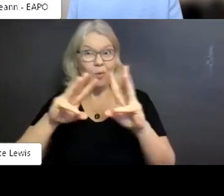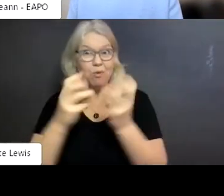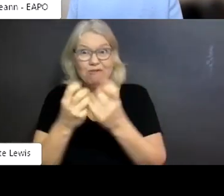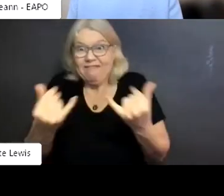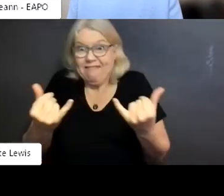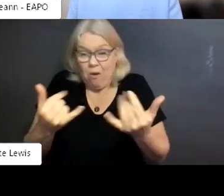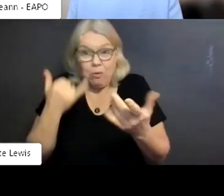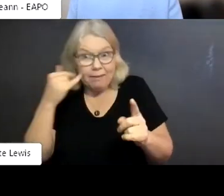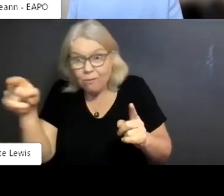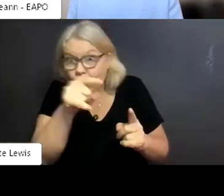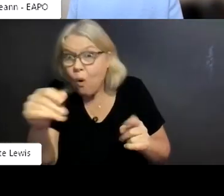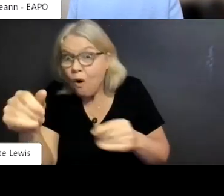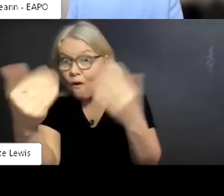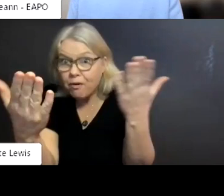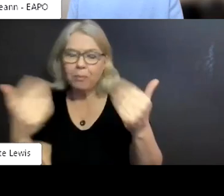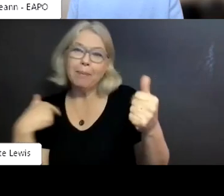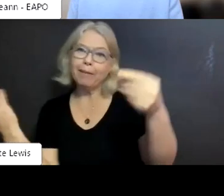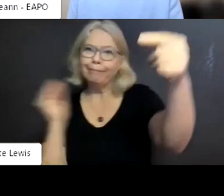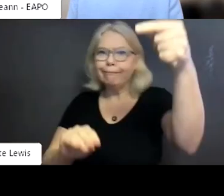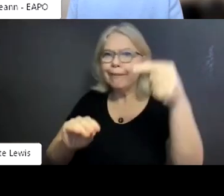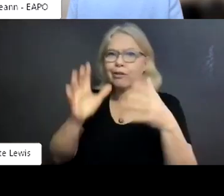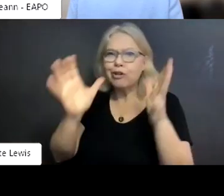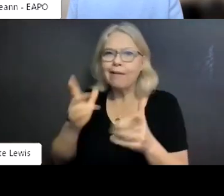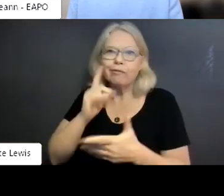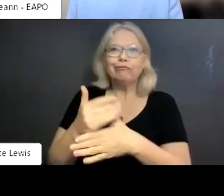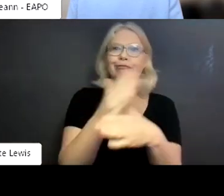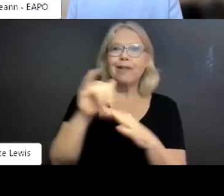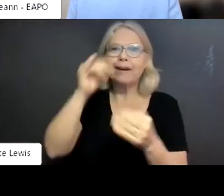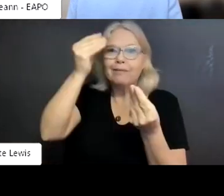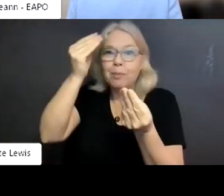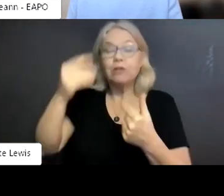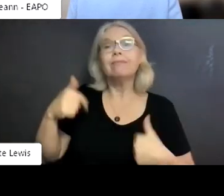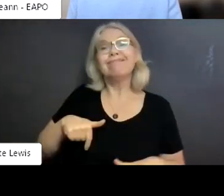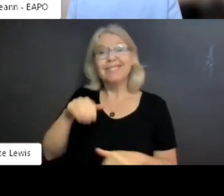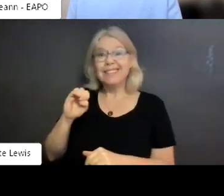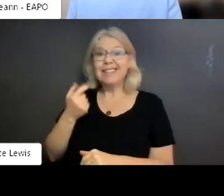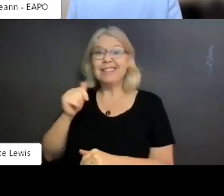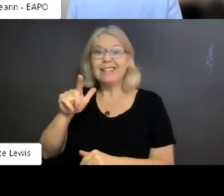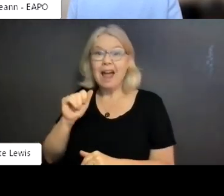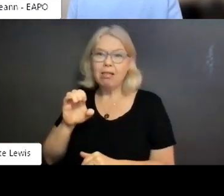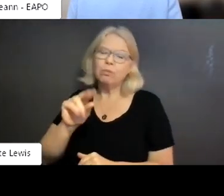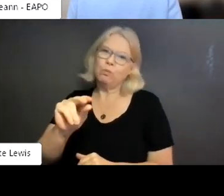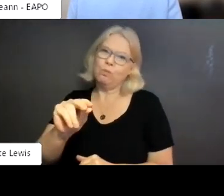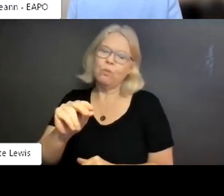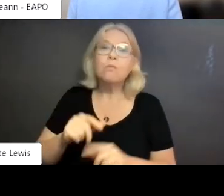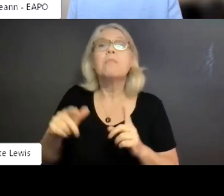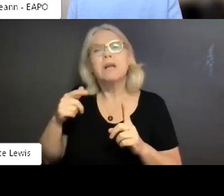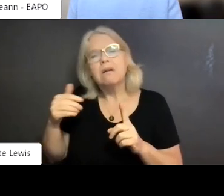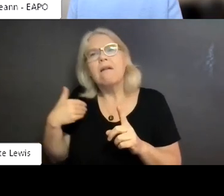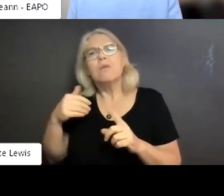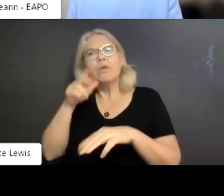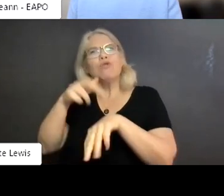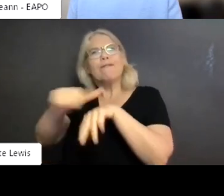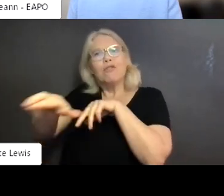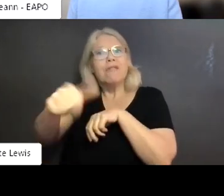website, the NRCA website, it does refer to a whole bunch of different organizations that